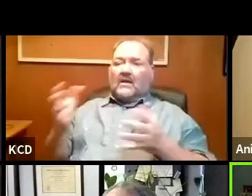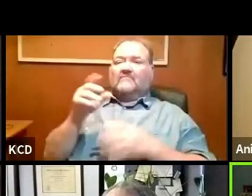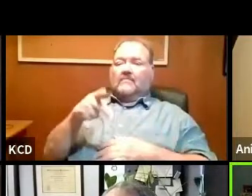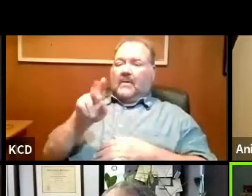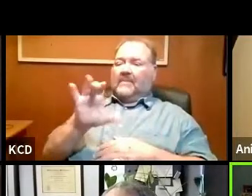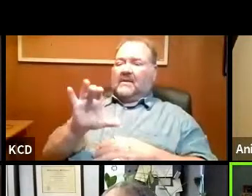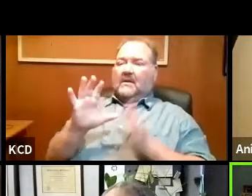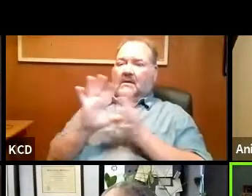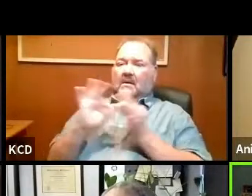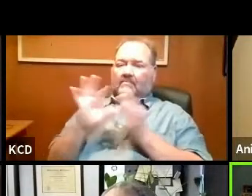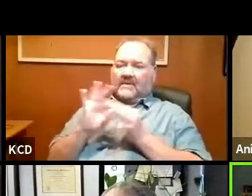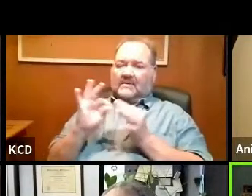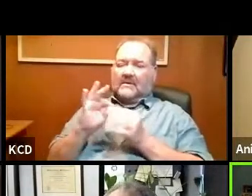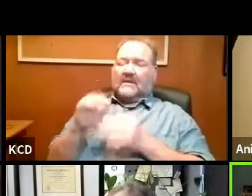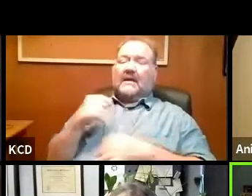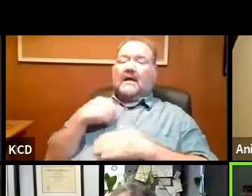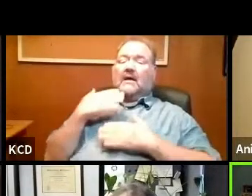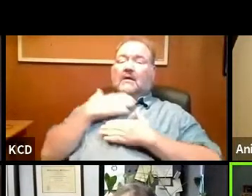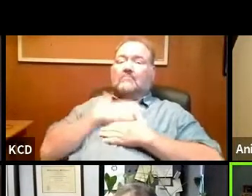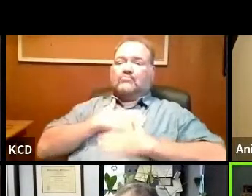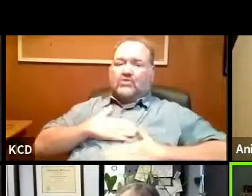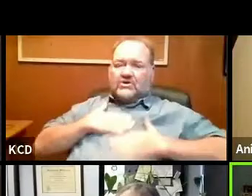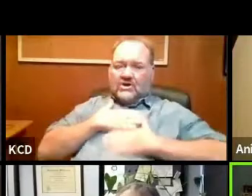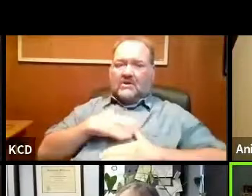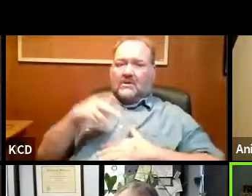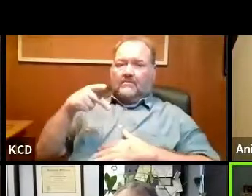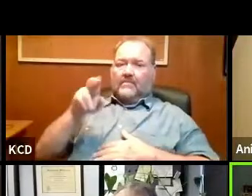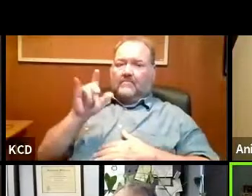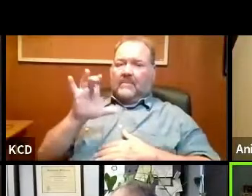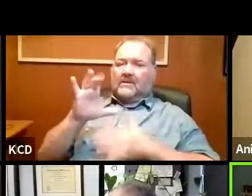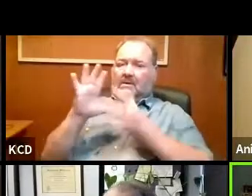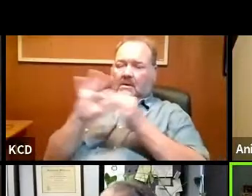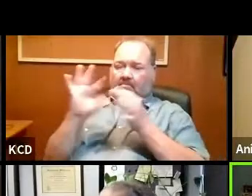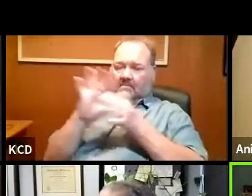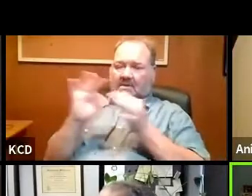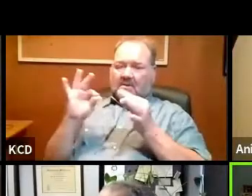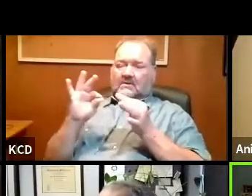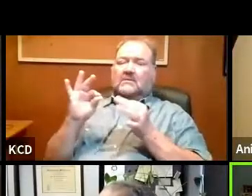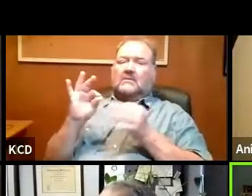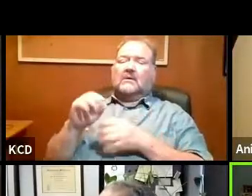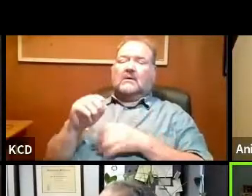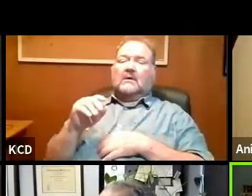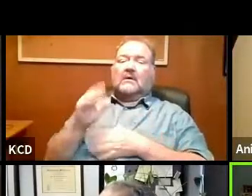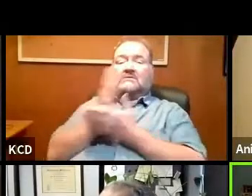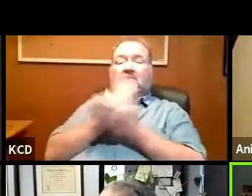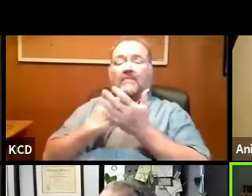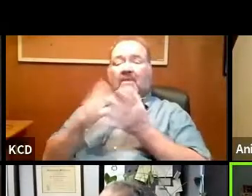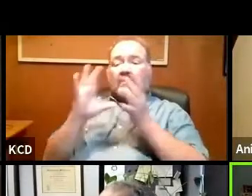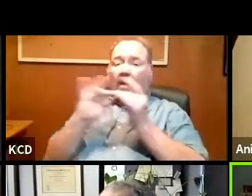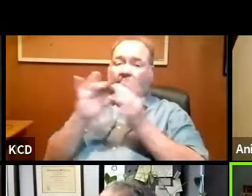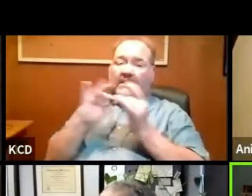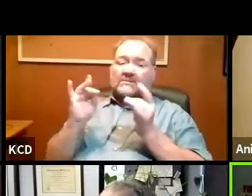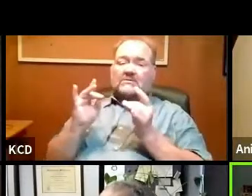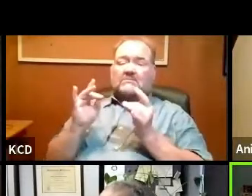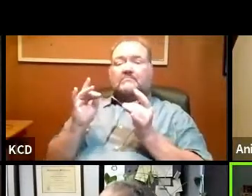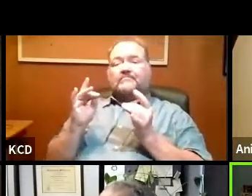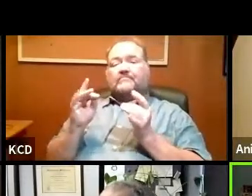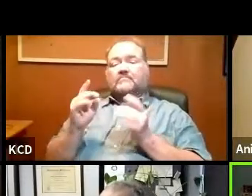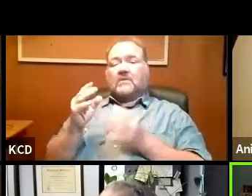comment. I appreciate, the public commenting. Some of the comments